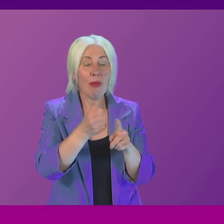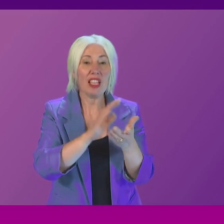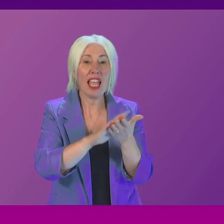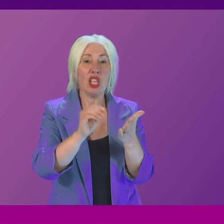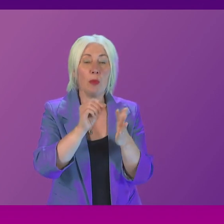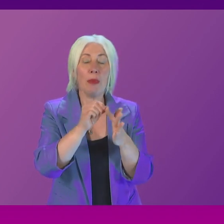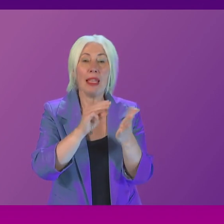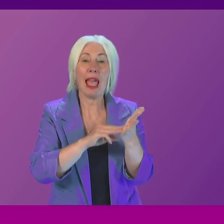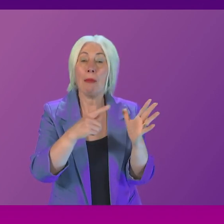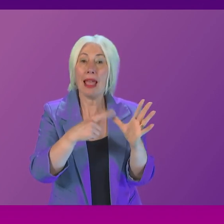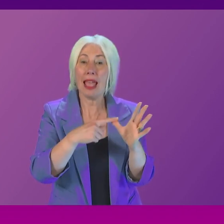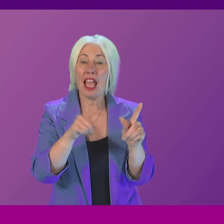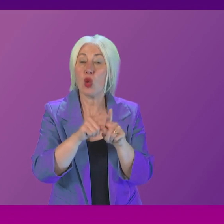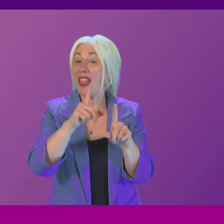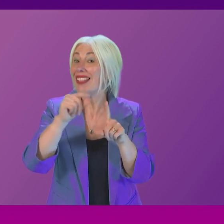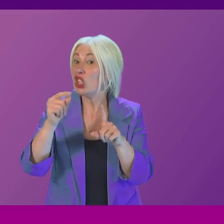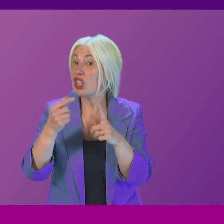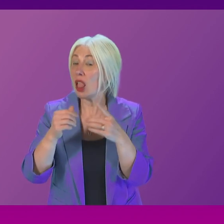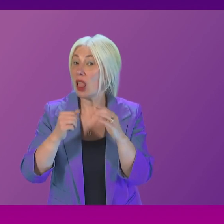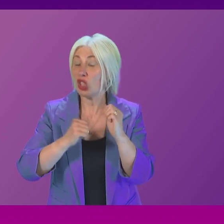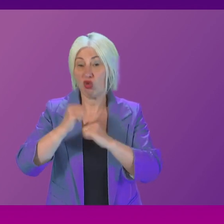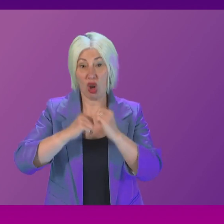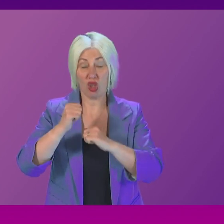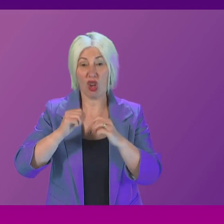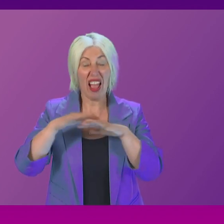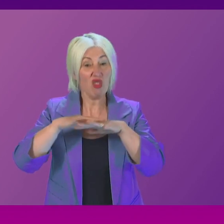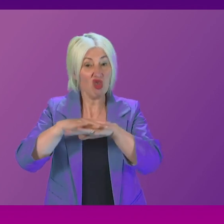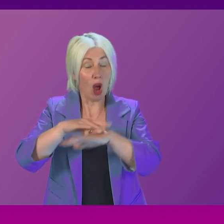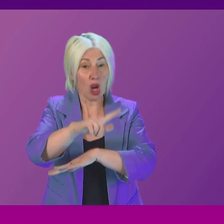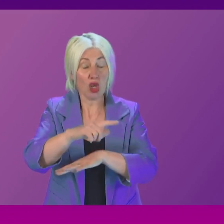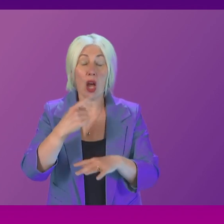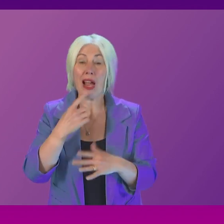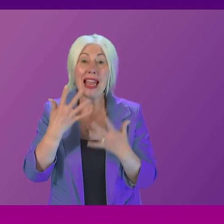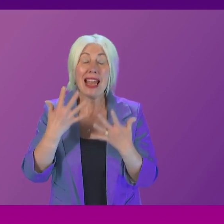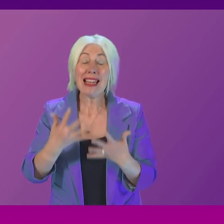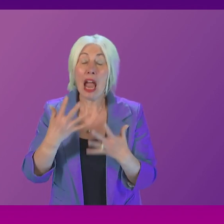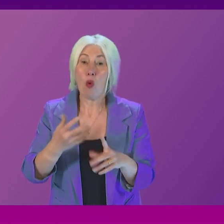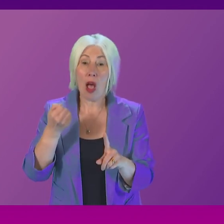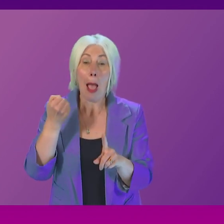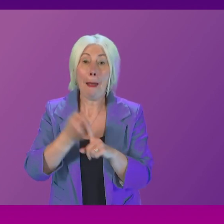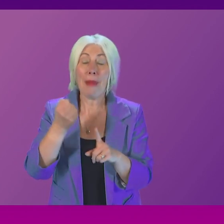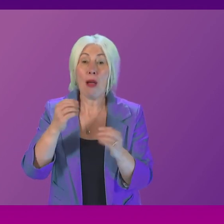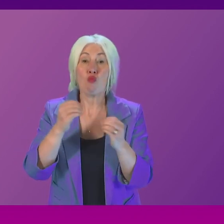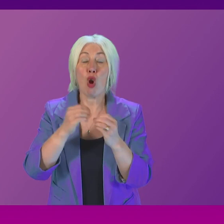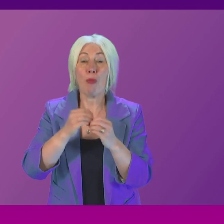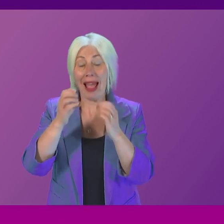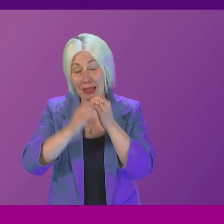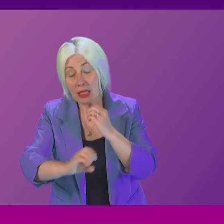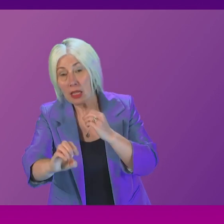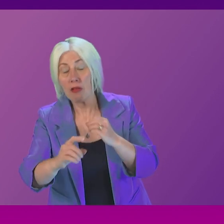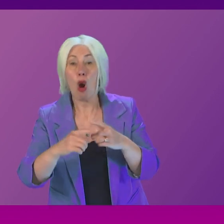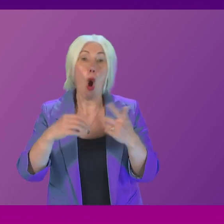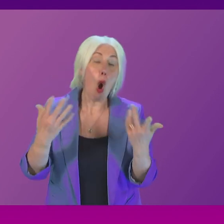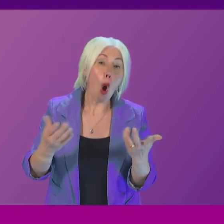but also digital infrastructure, you know, given the hugely significant impact that broadband, or